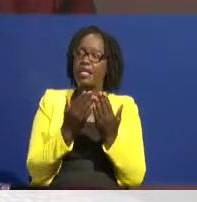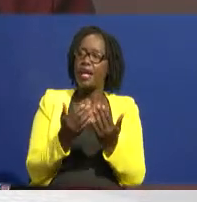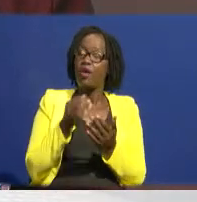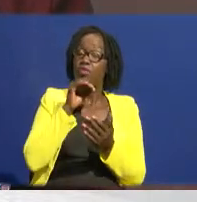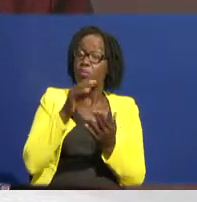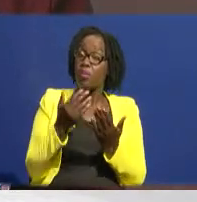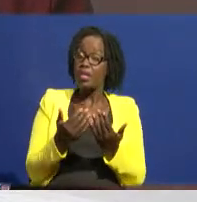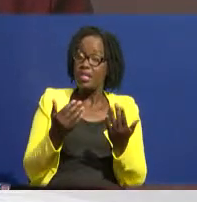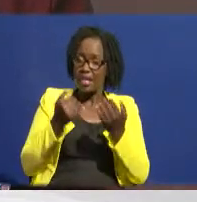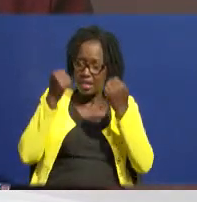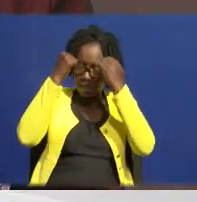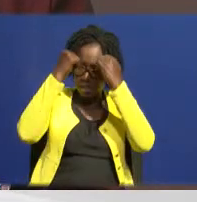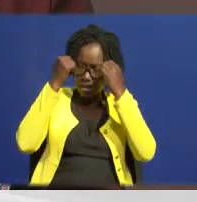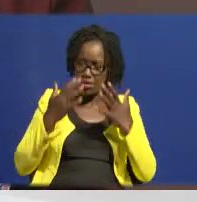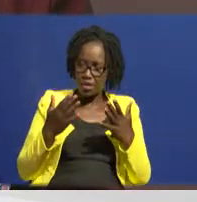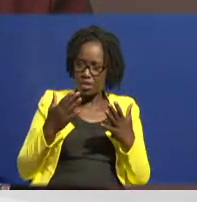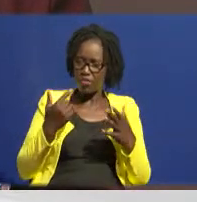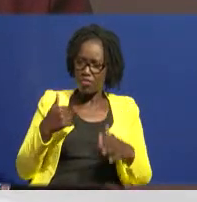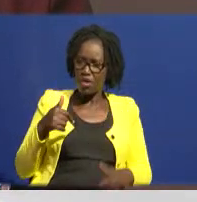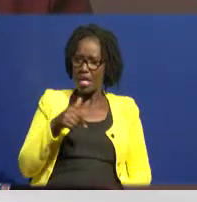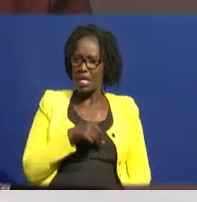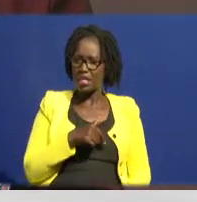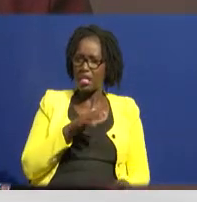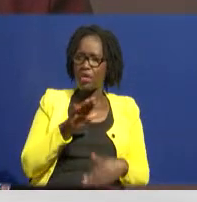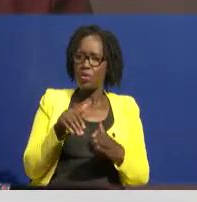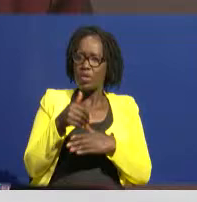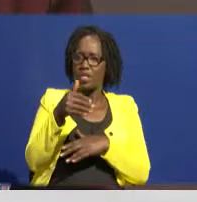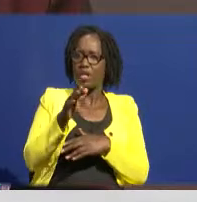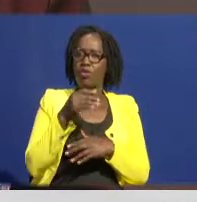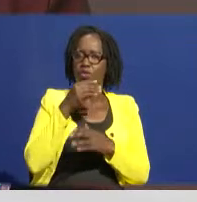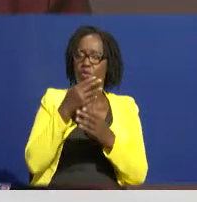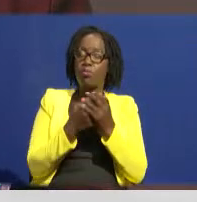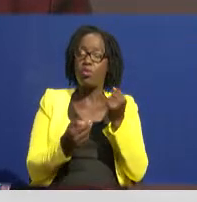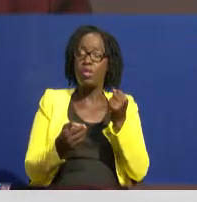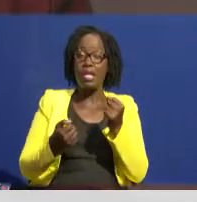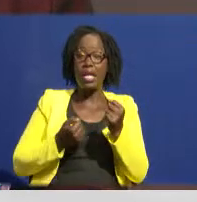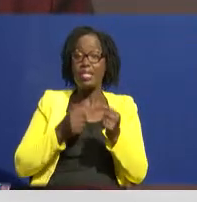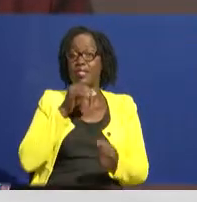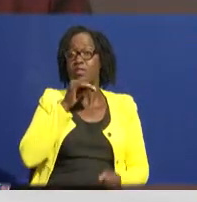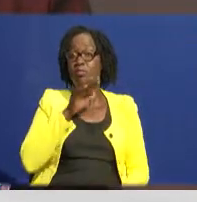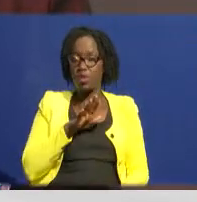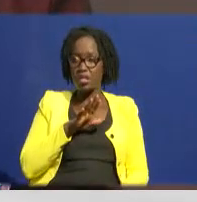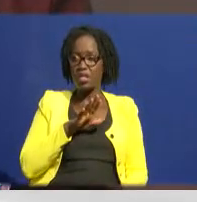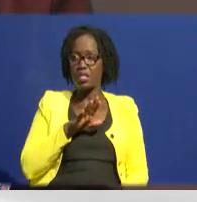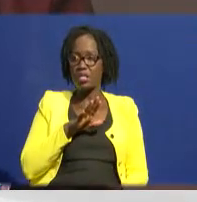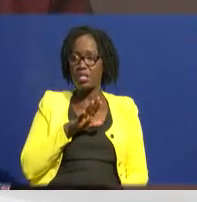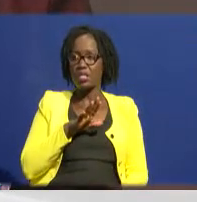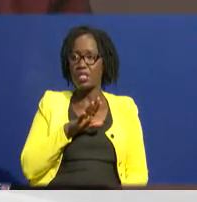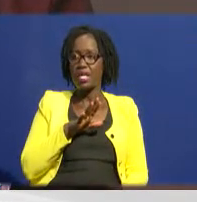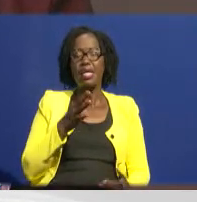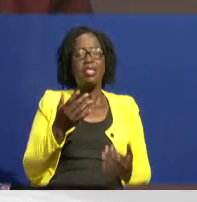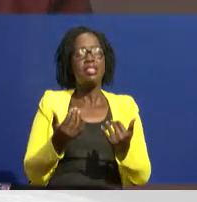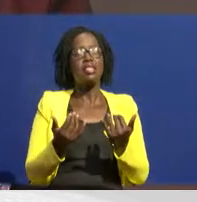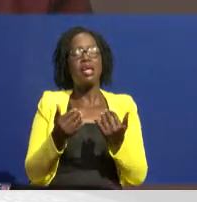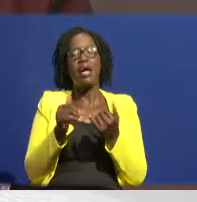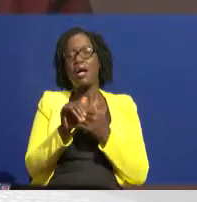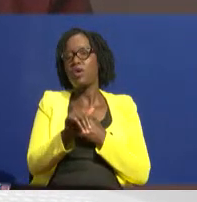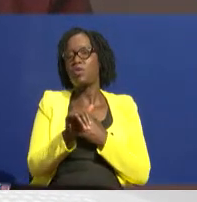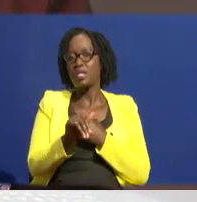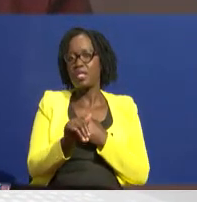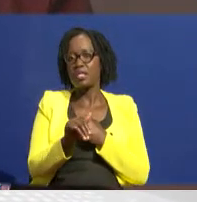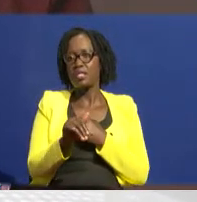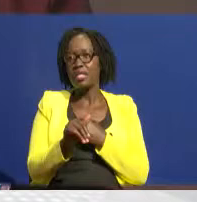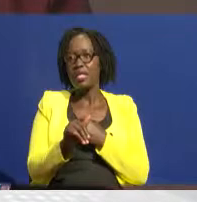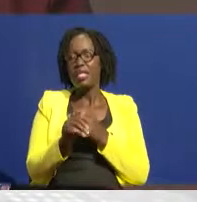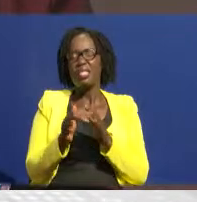boy child, the students, for us, we reach out to both girls, girls and boys. Mm-hmm. And now that we have seen